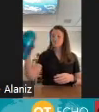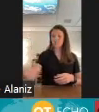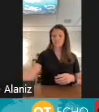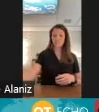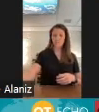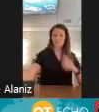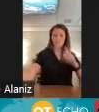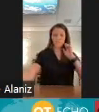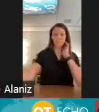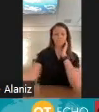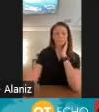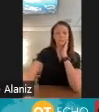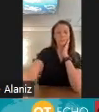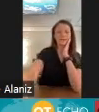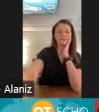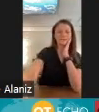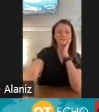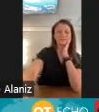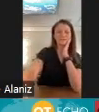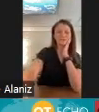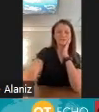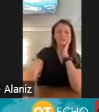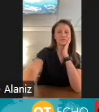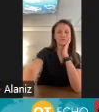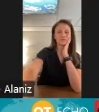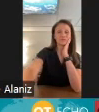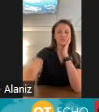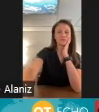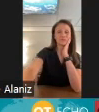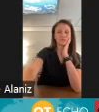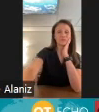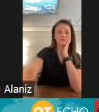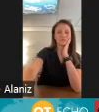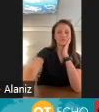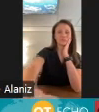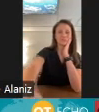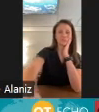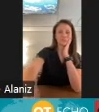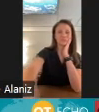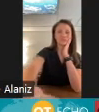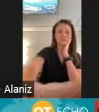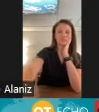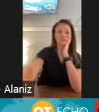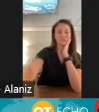you into your rooms, and you just need to go on into your breakout rooms.